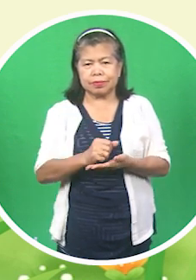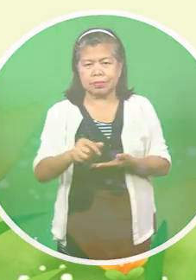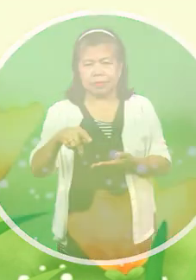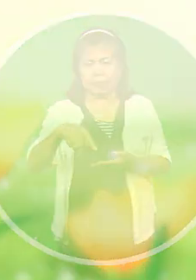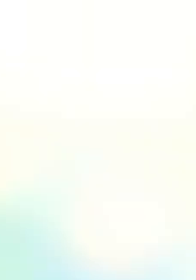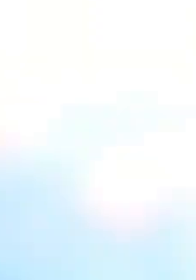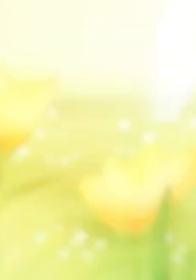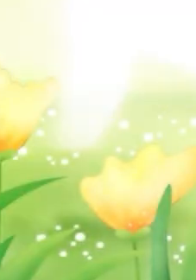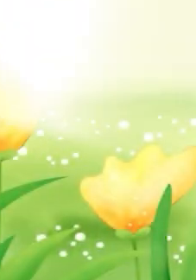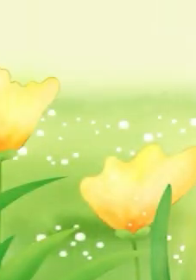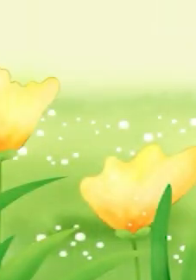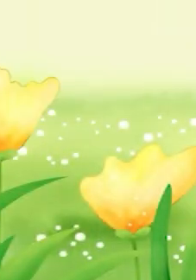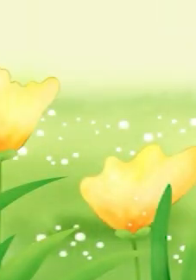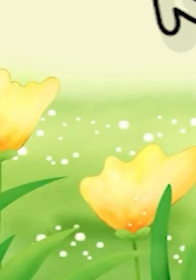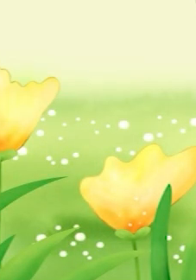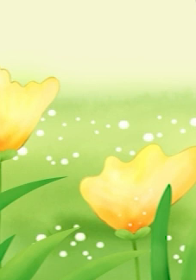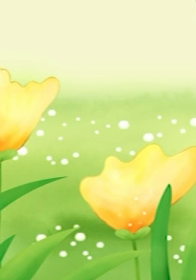Paul.